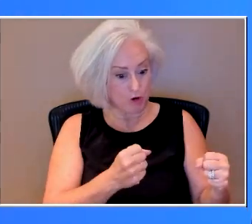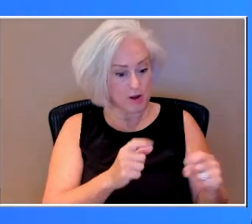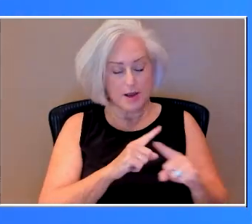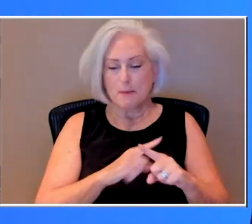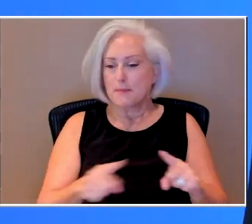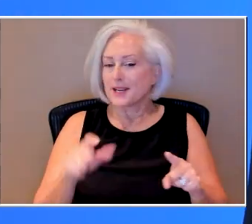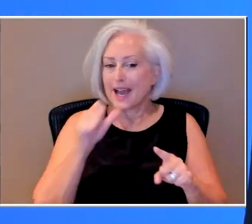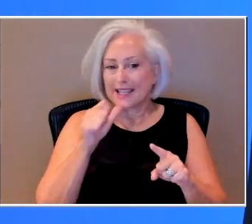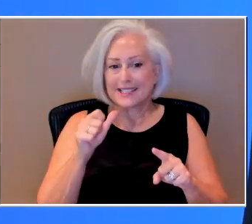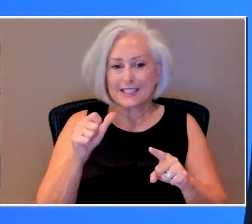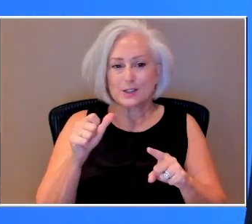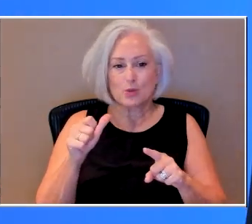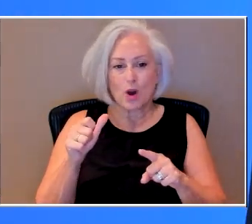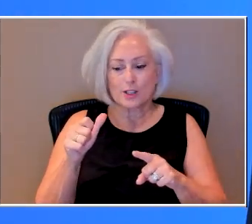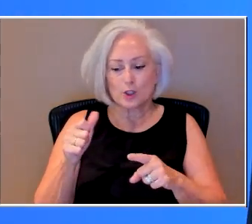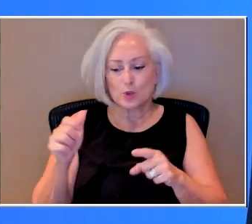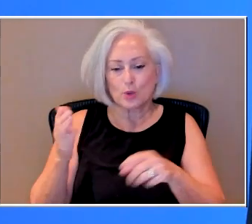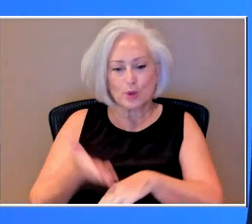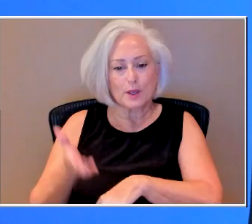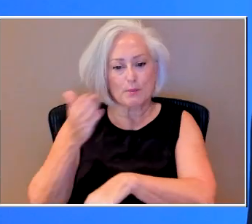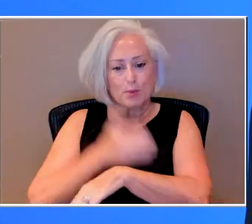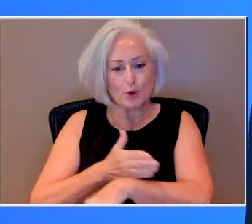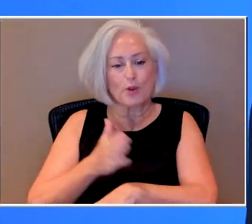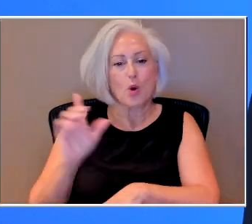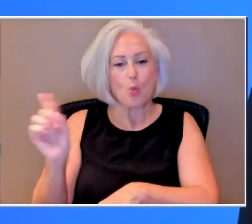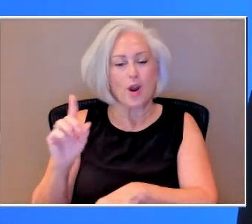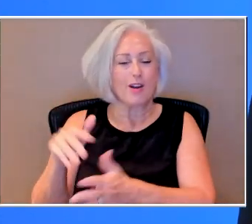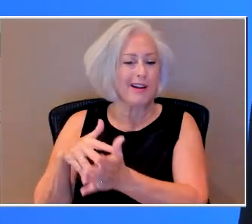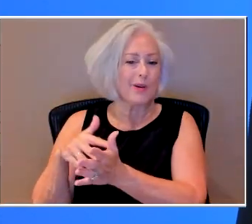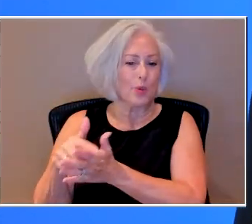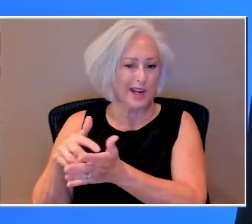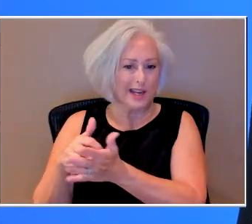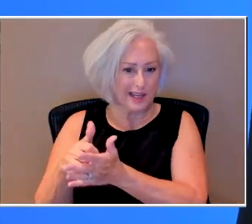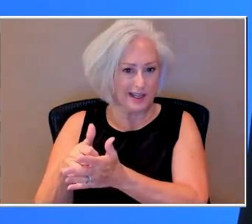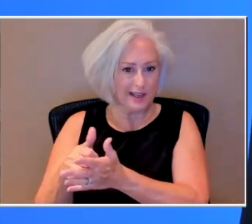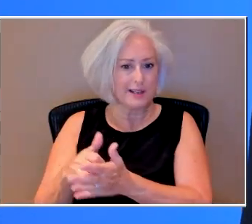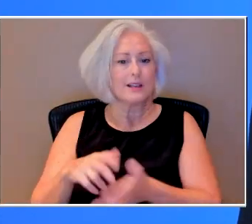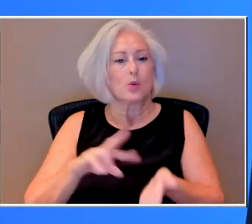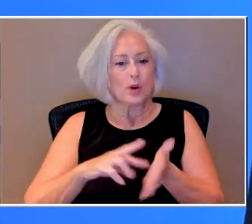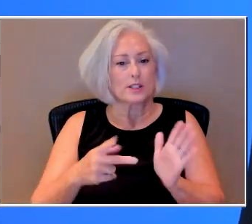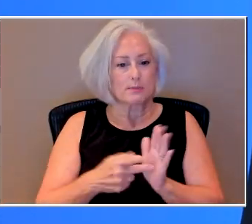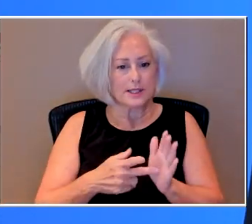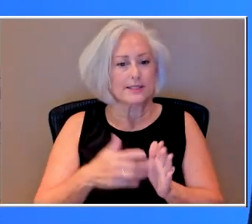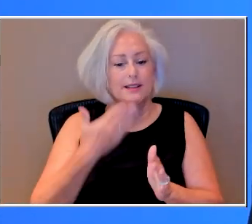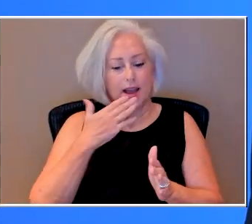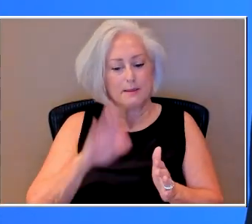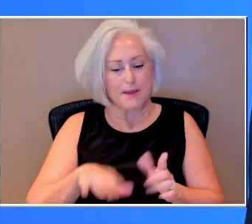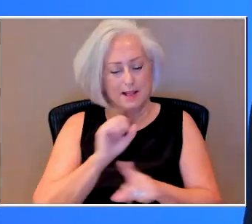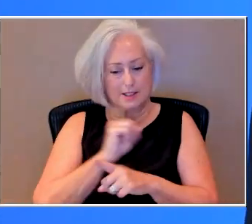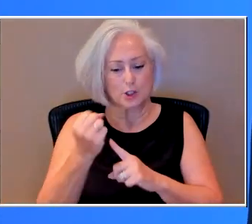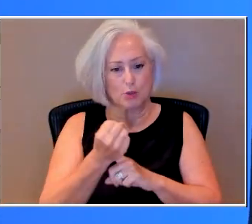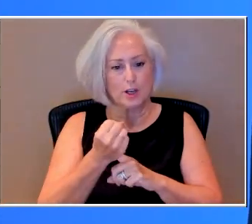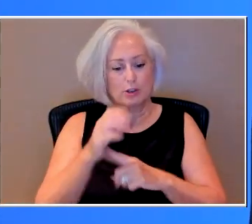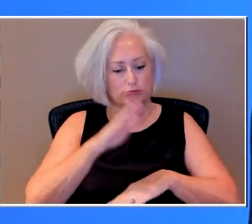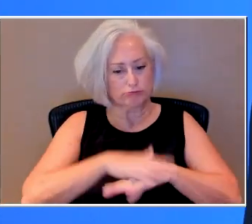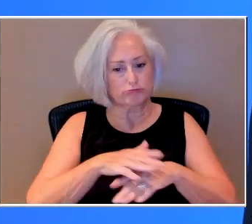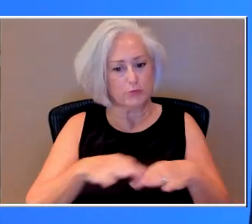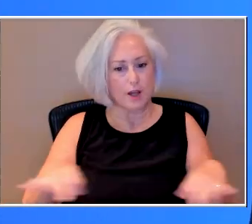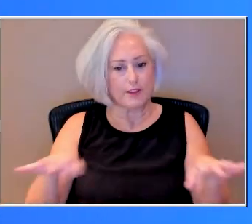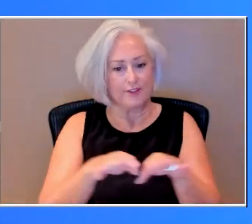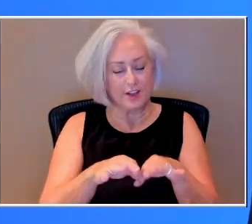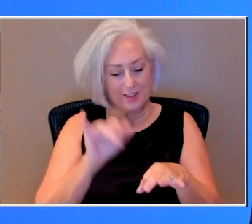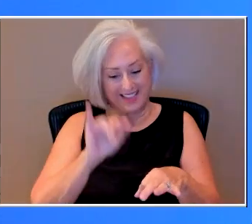exposed whenever I was put in compromising situations on the field. So that was my mission